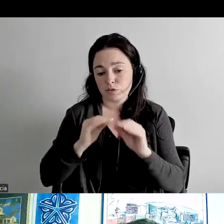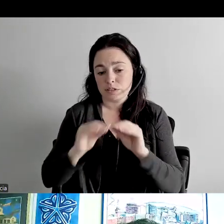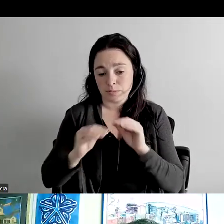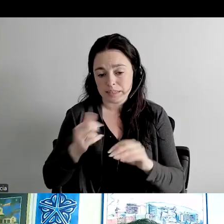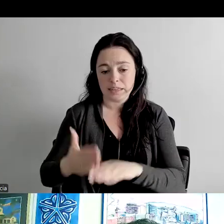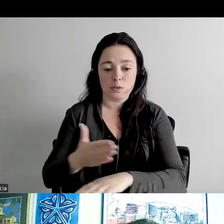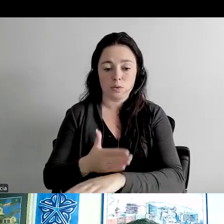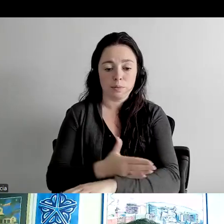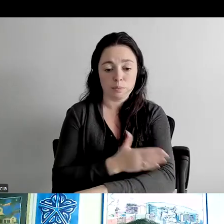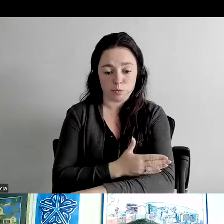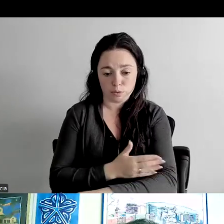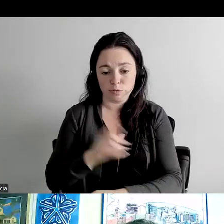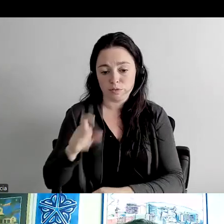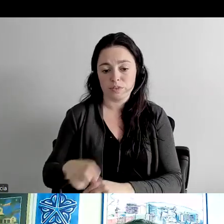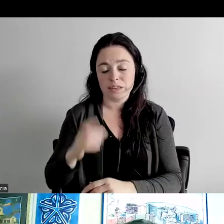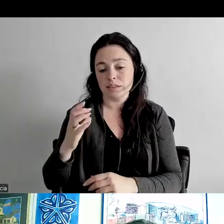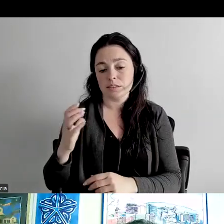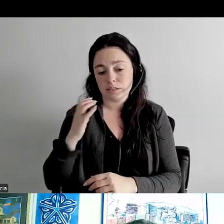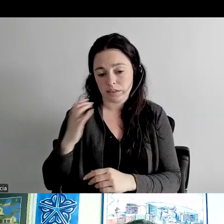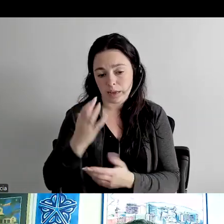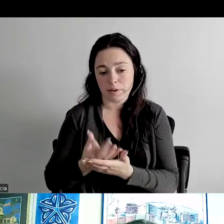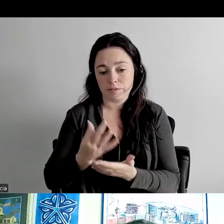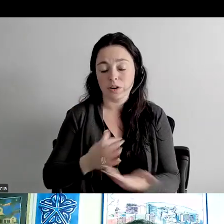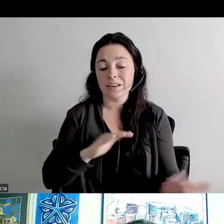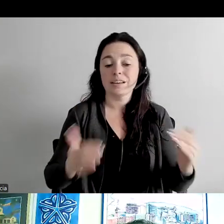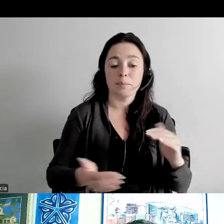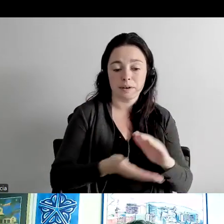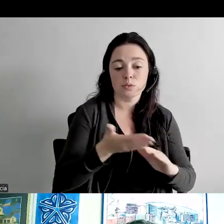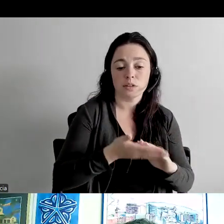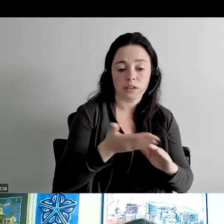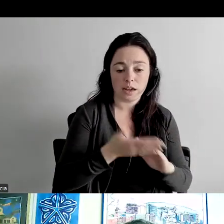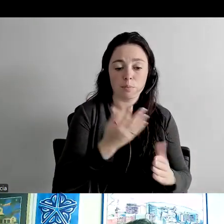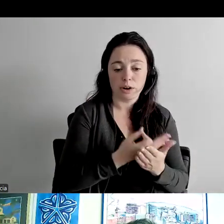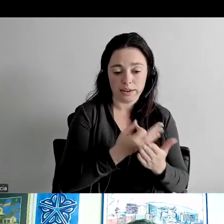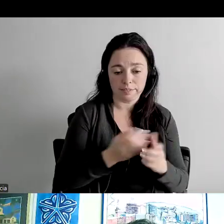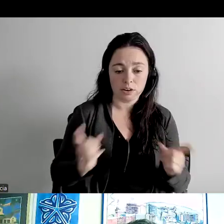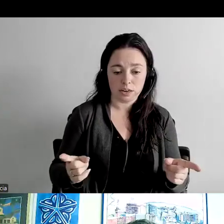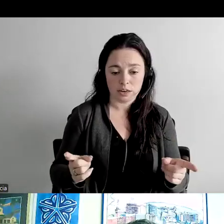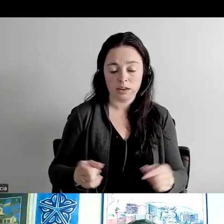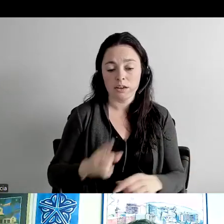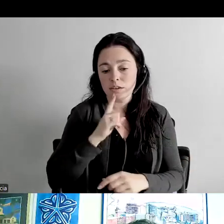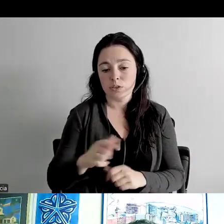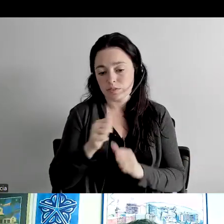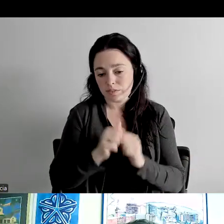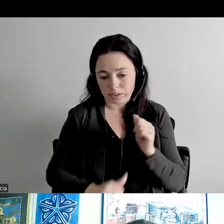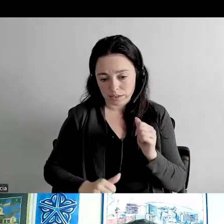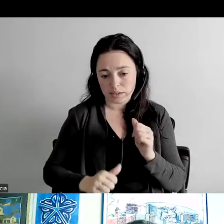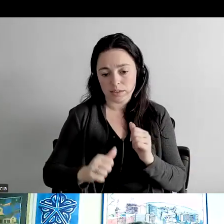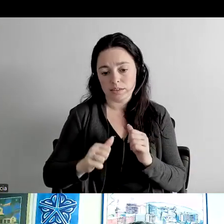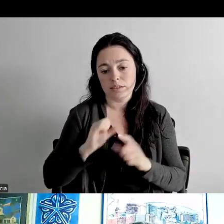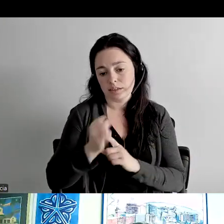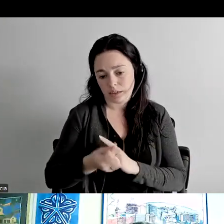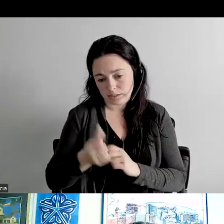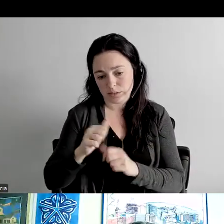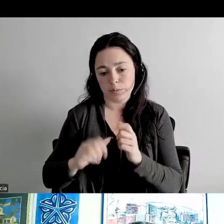it needs capital funding versus operating funding, it's a project by project situation.